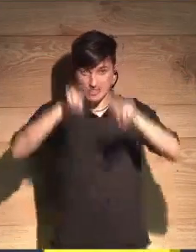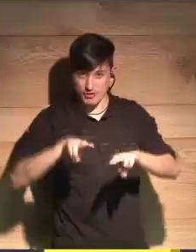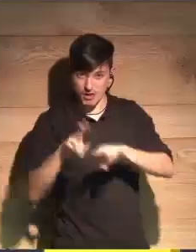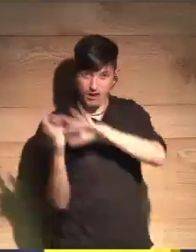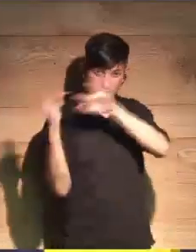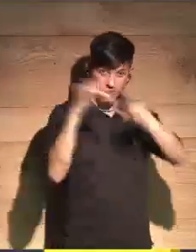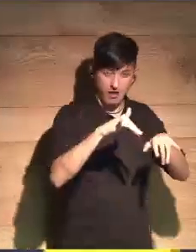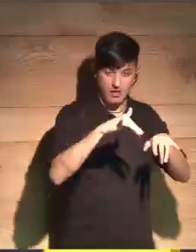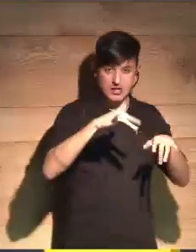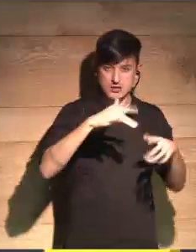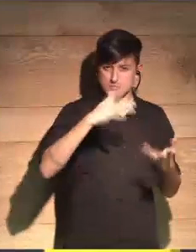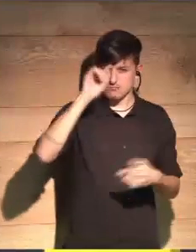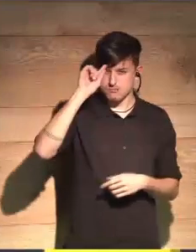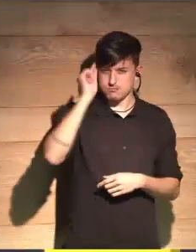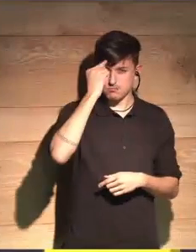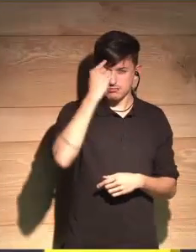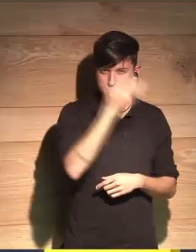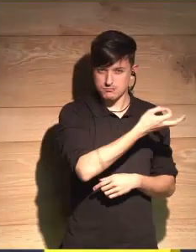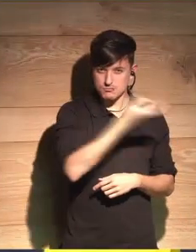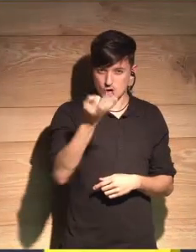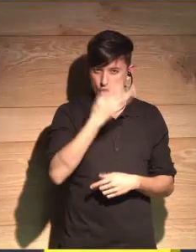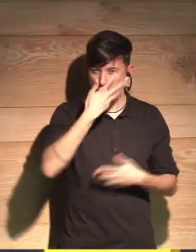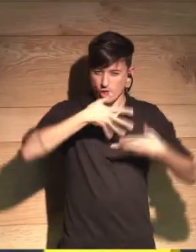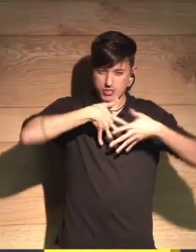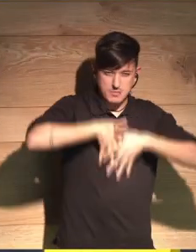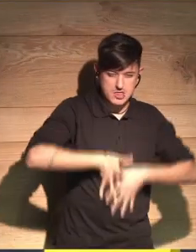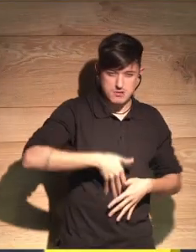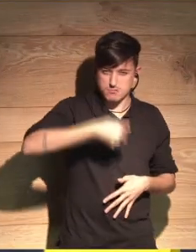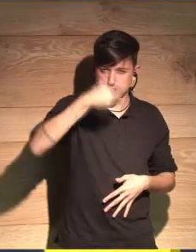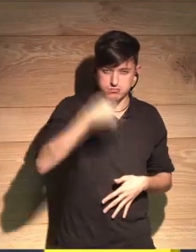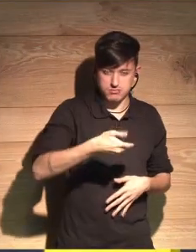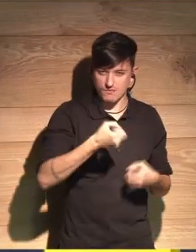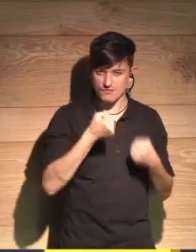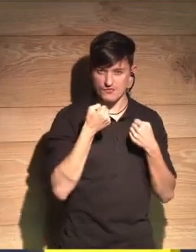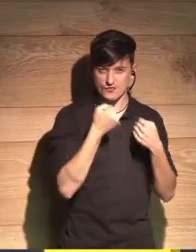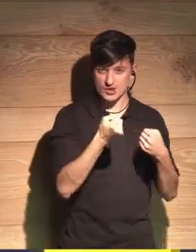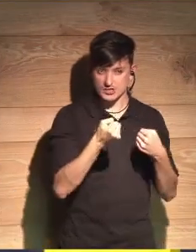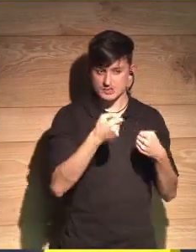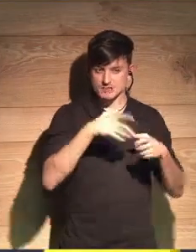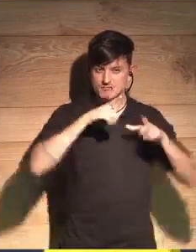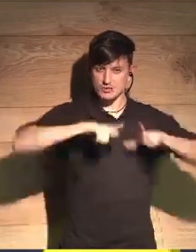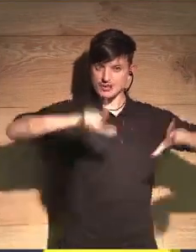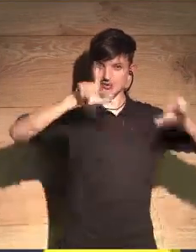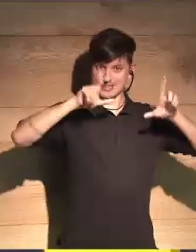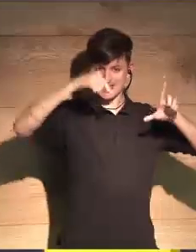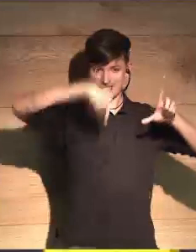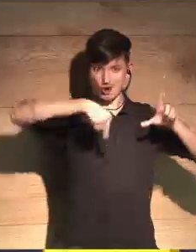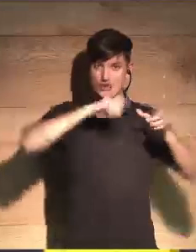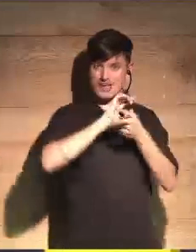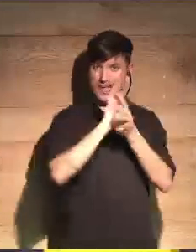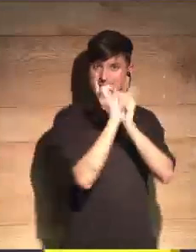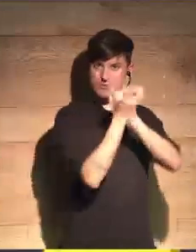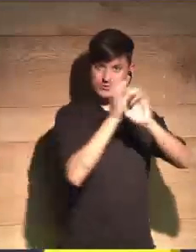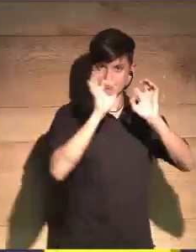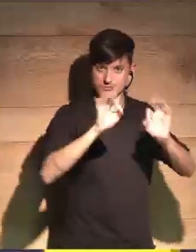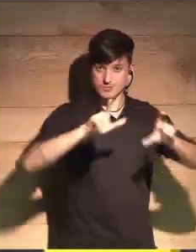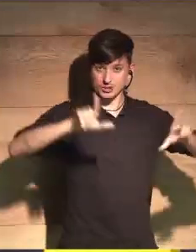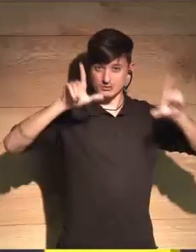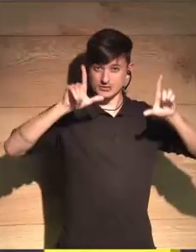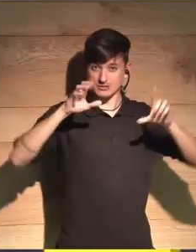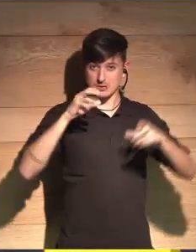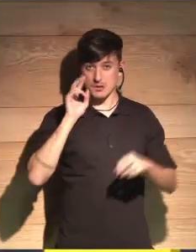international experts, talented ones, knowledgeable ones that are protagonists of the change that we are living these days.